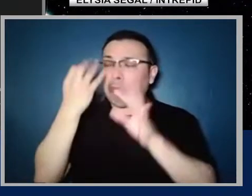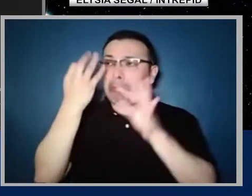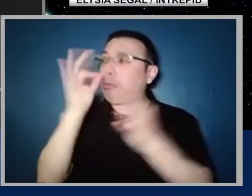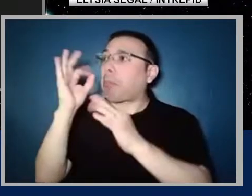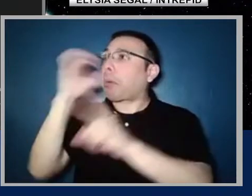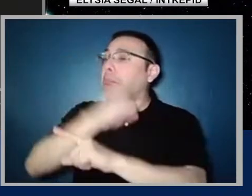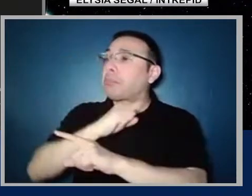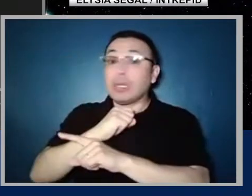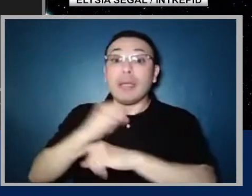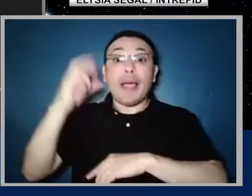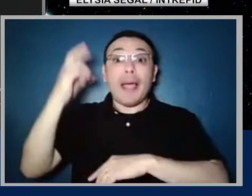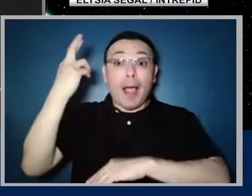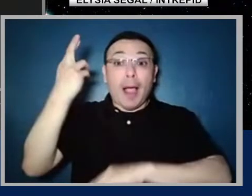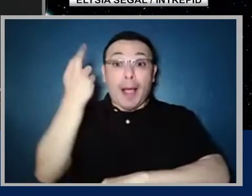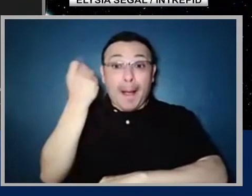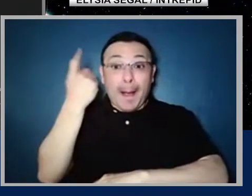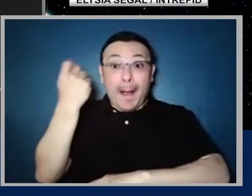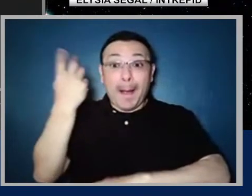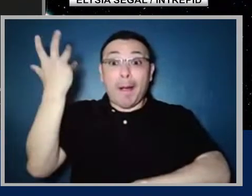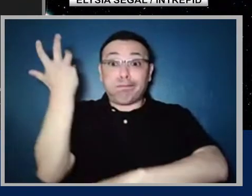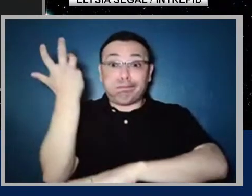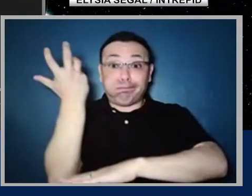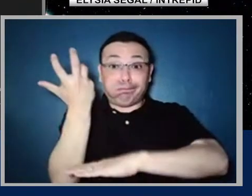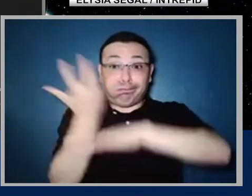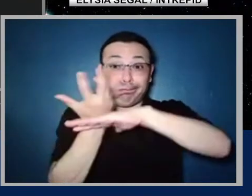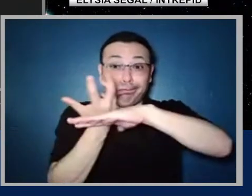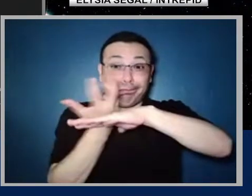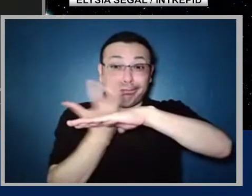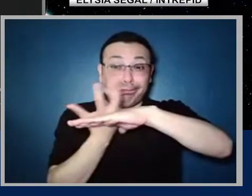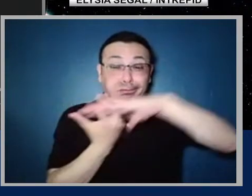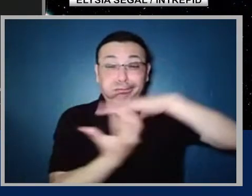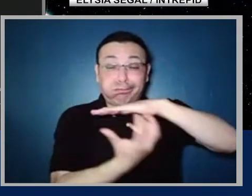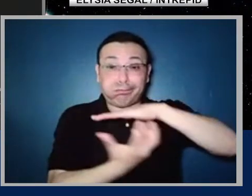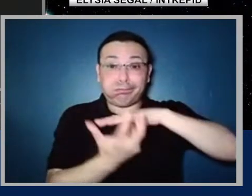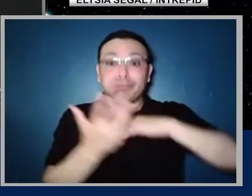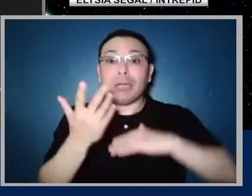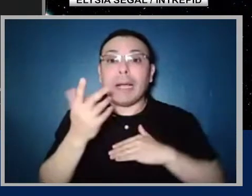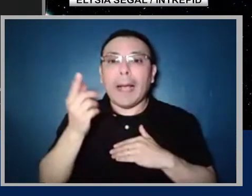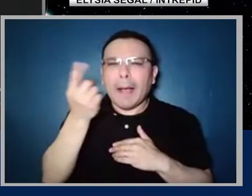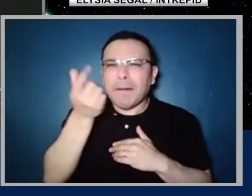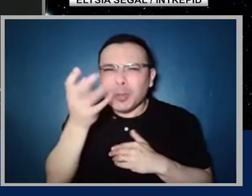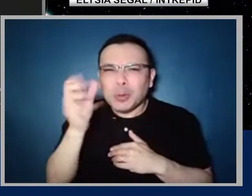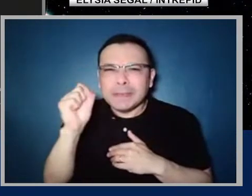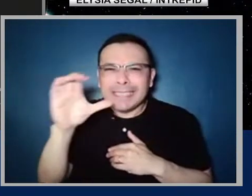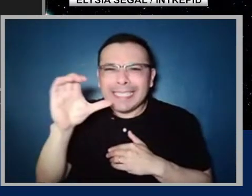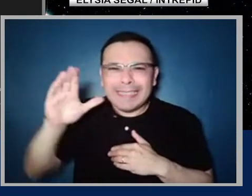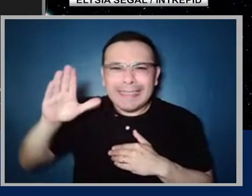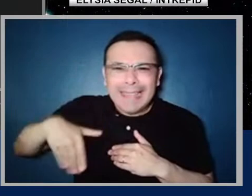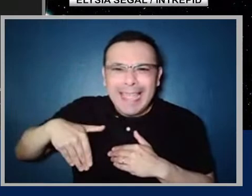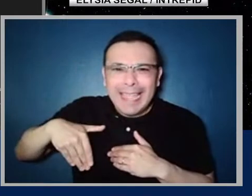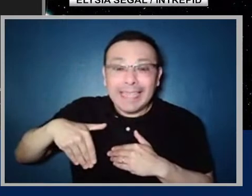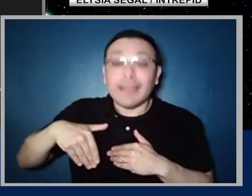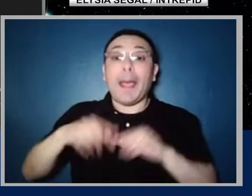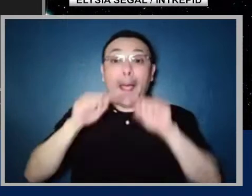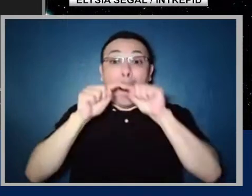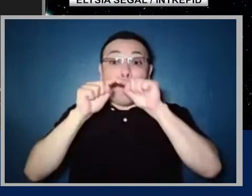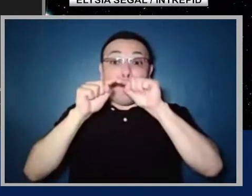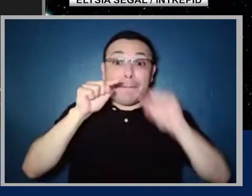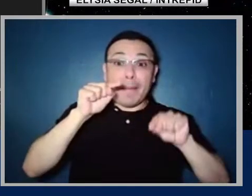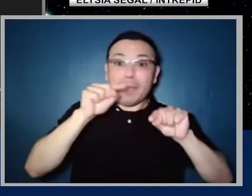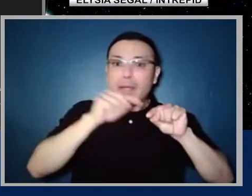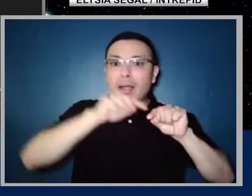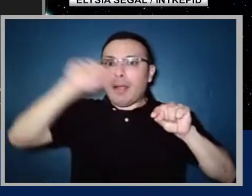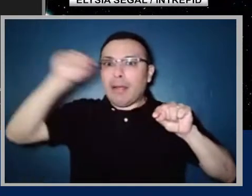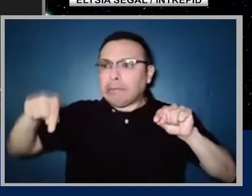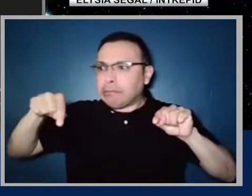hitting his reentry thrusters about 2 seconds too late and came in about 250 miles off course. So, of course, back then they were looking for him in a